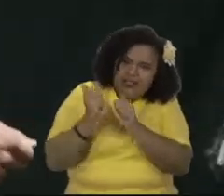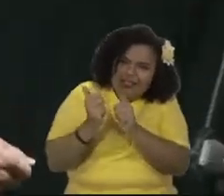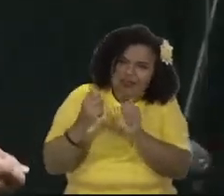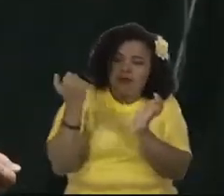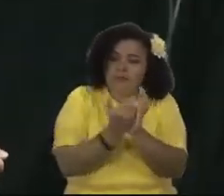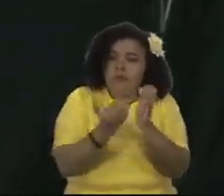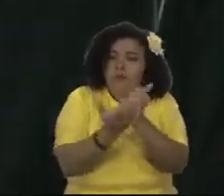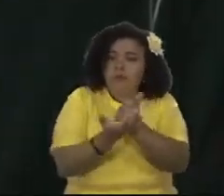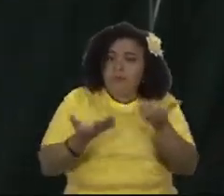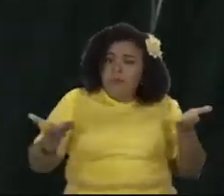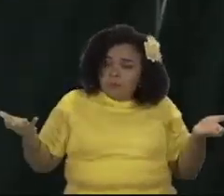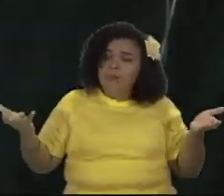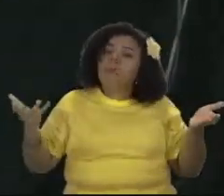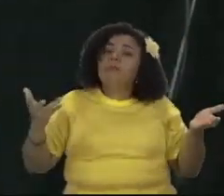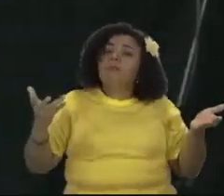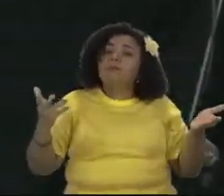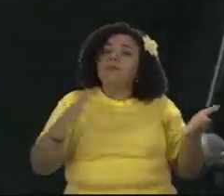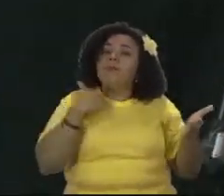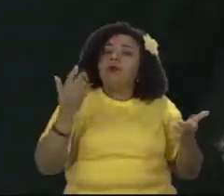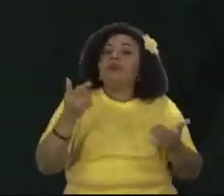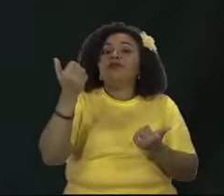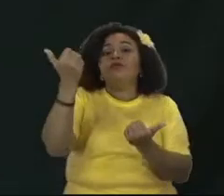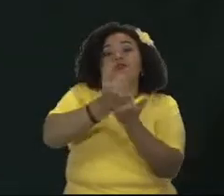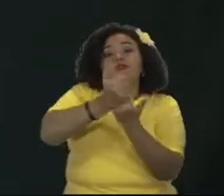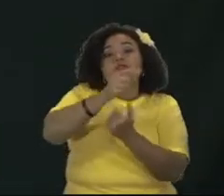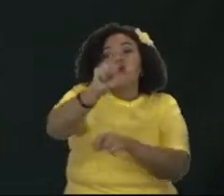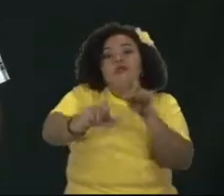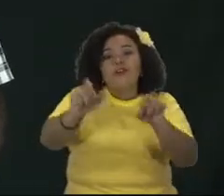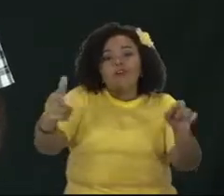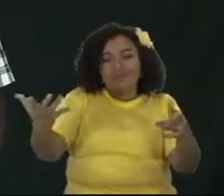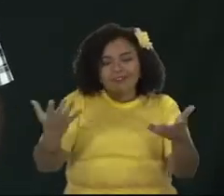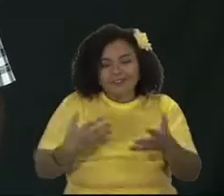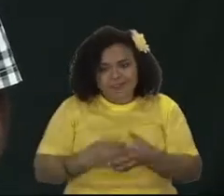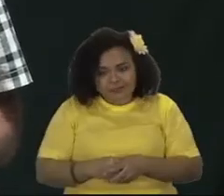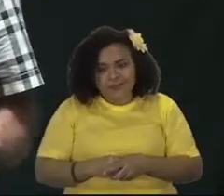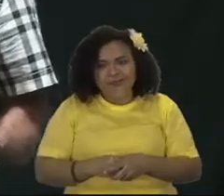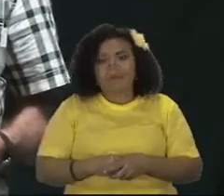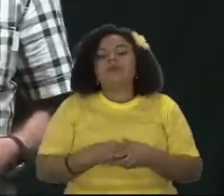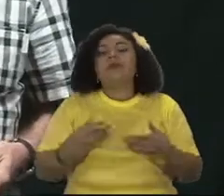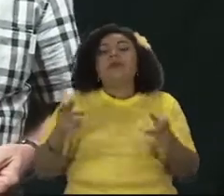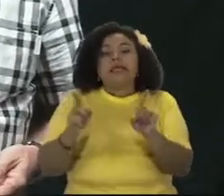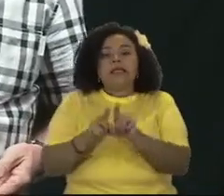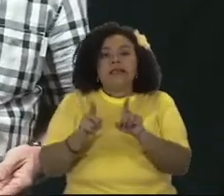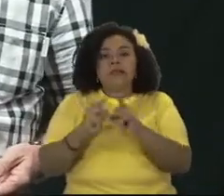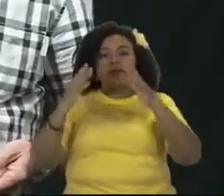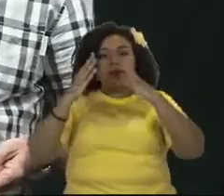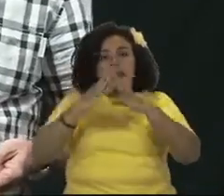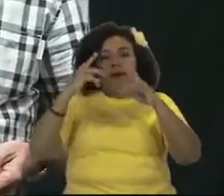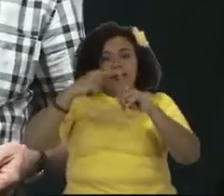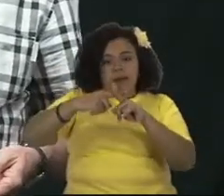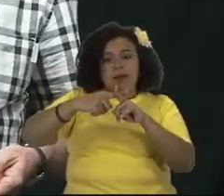that's one of the elements of the elements of the DNA of the church. It is a